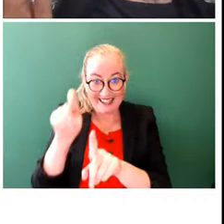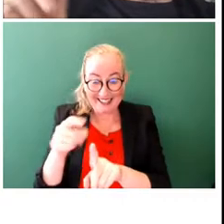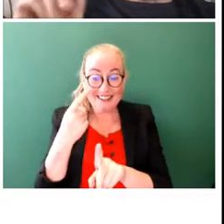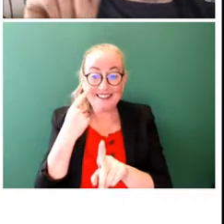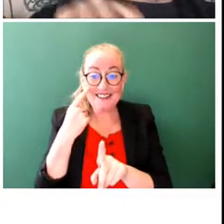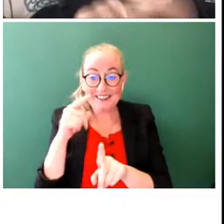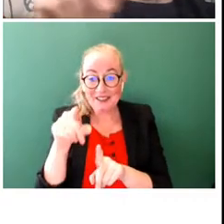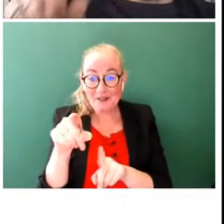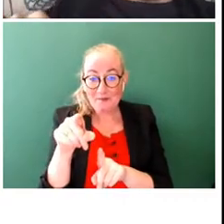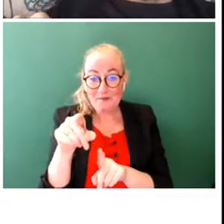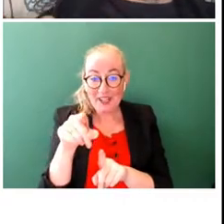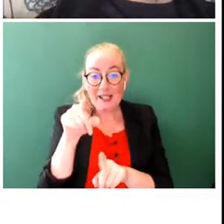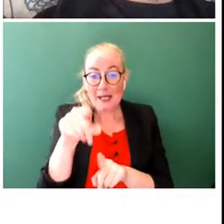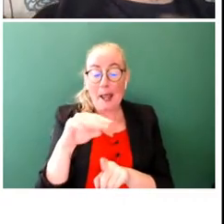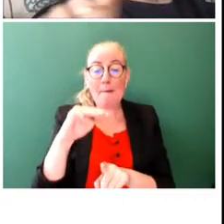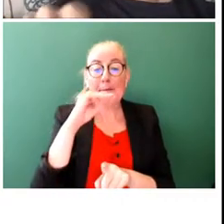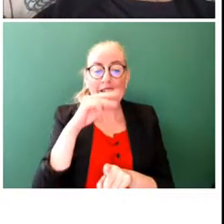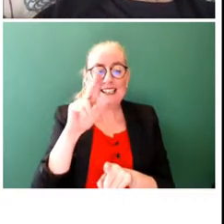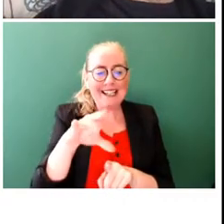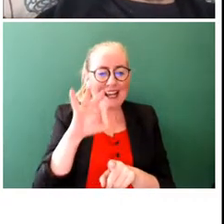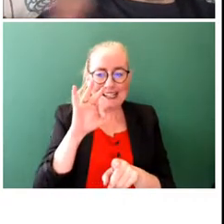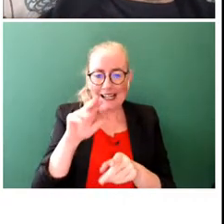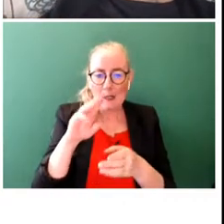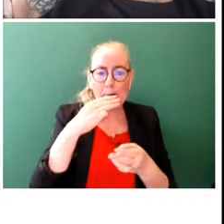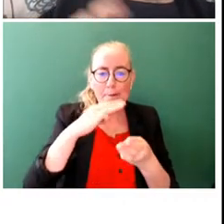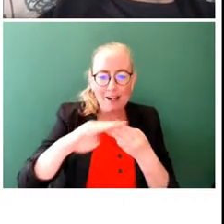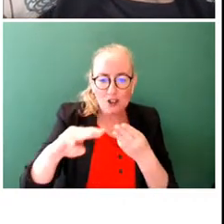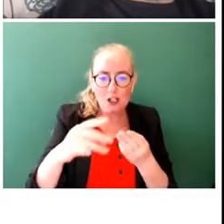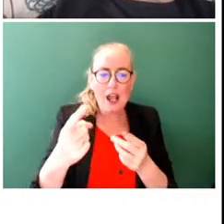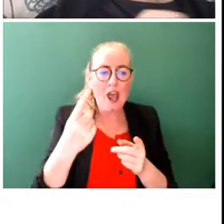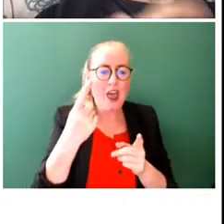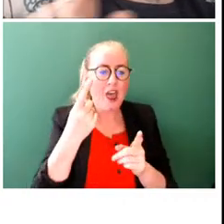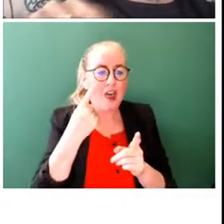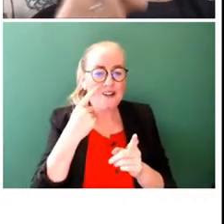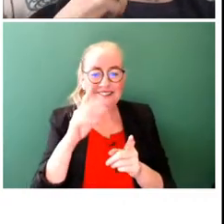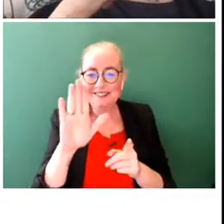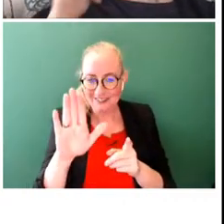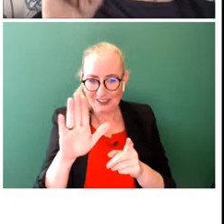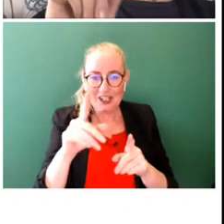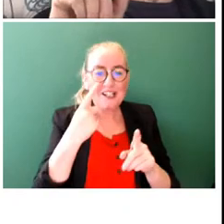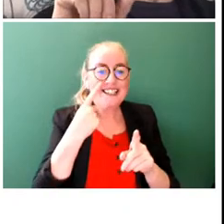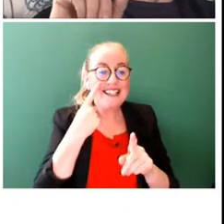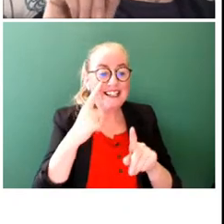But this allows them to get messages, to look in on the different